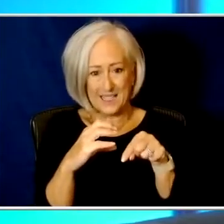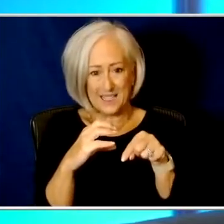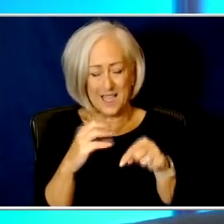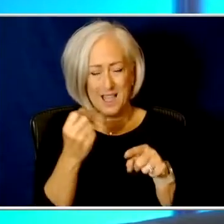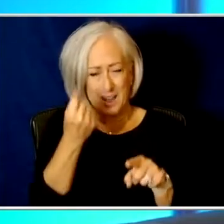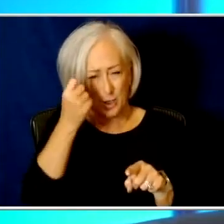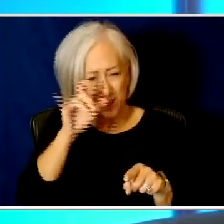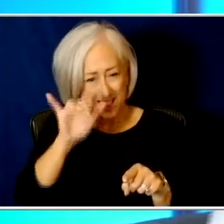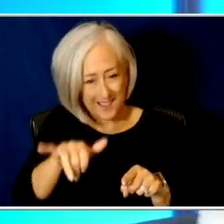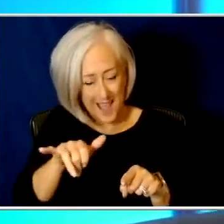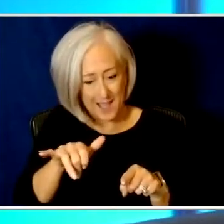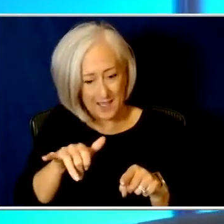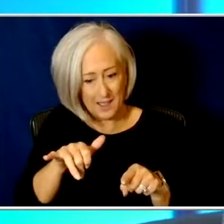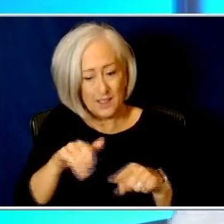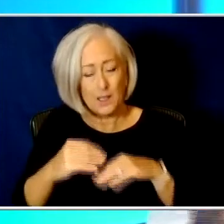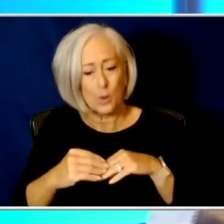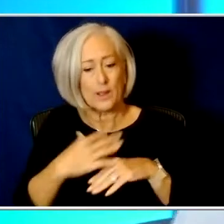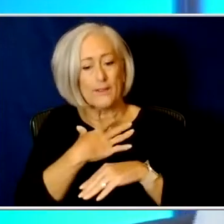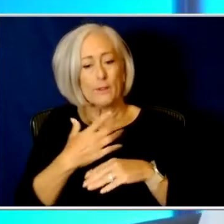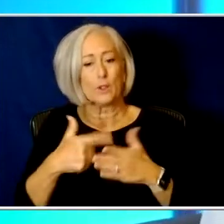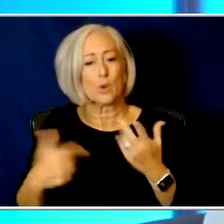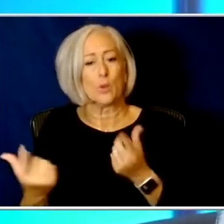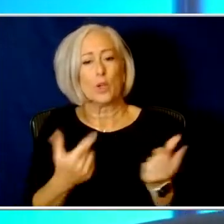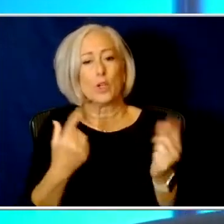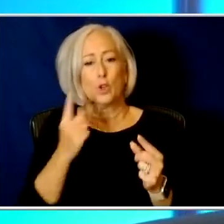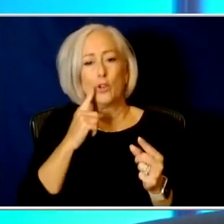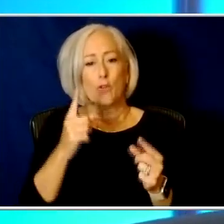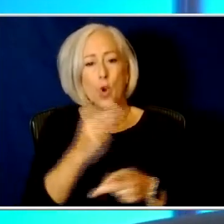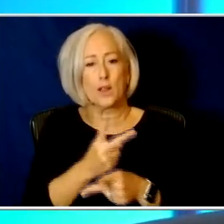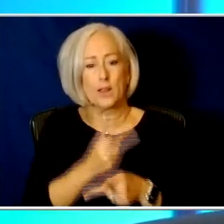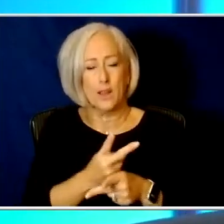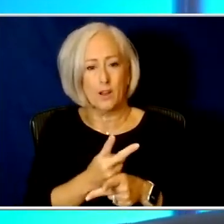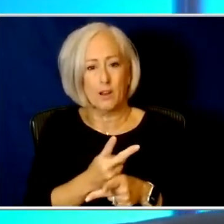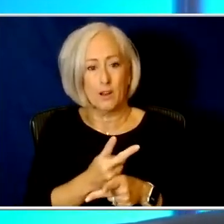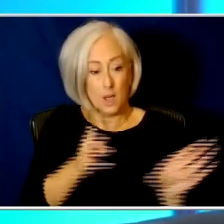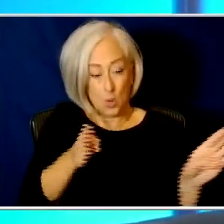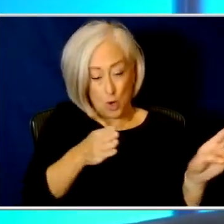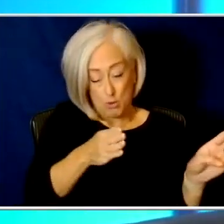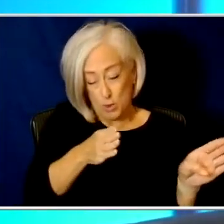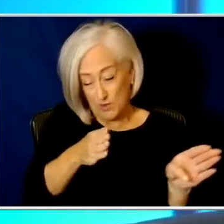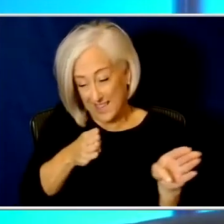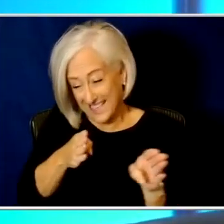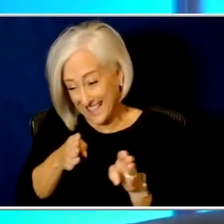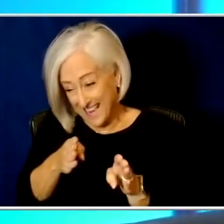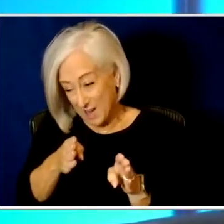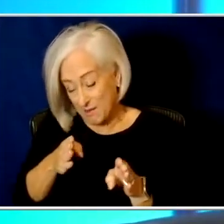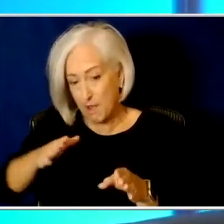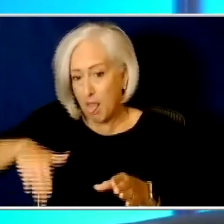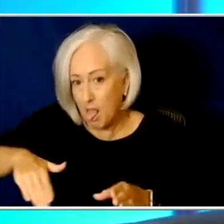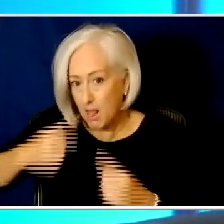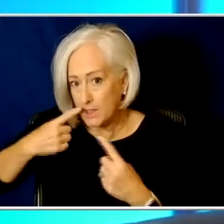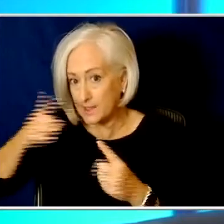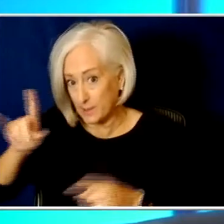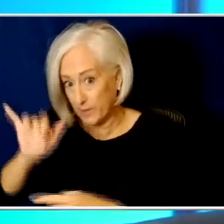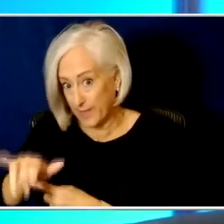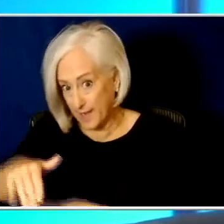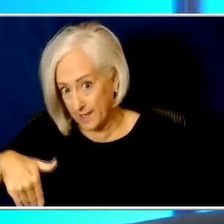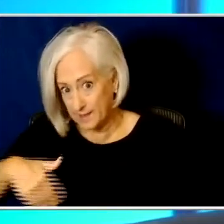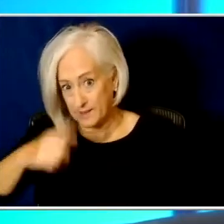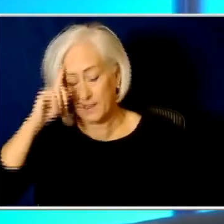exploit within the tumor for better treatments? And that is the idea, that we can personalize care for each